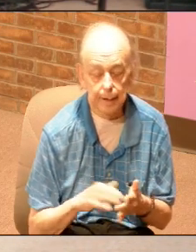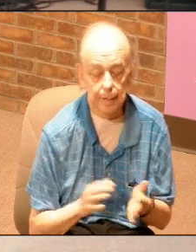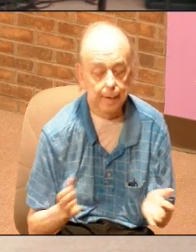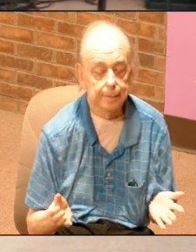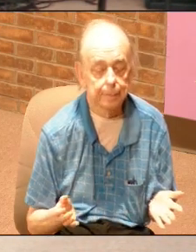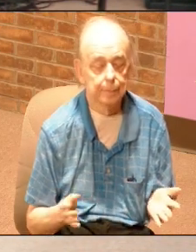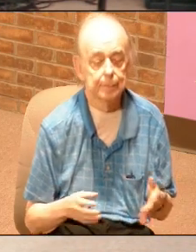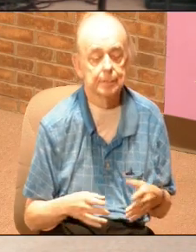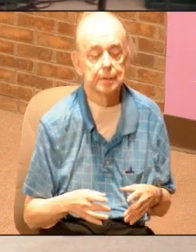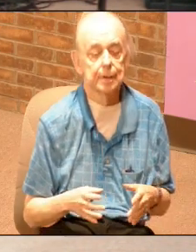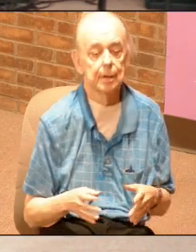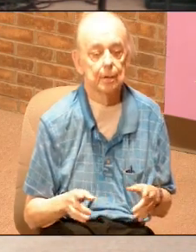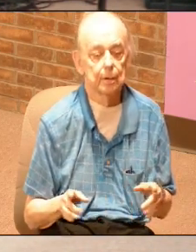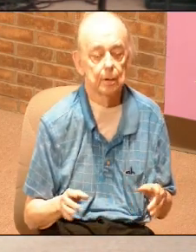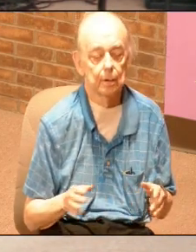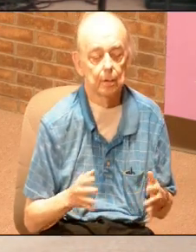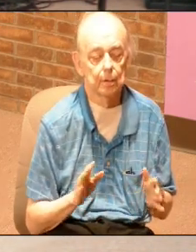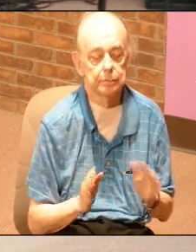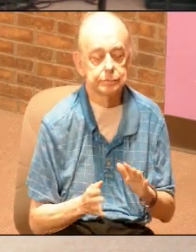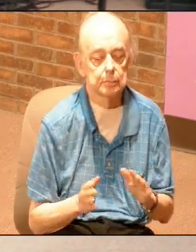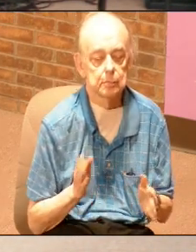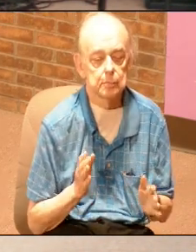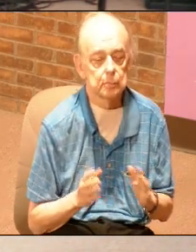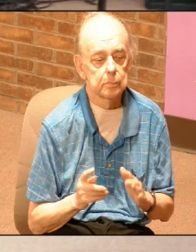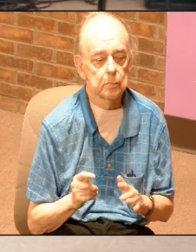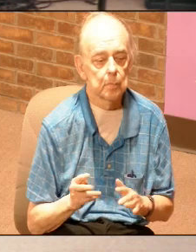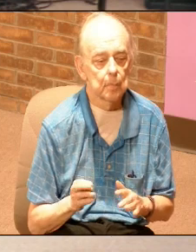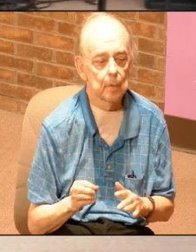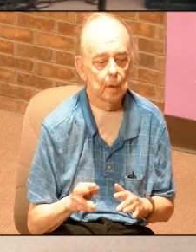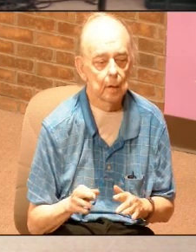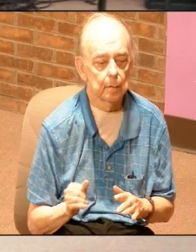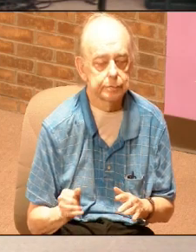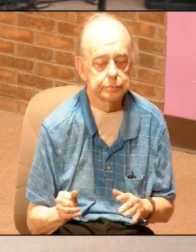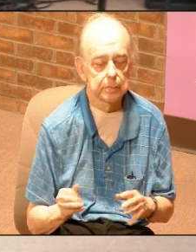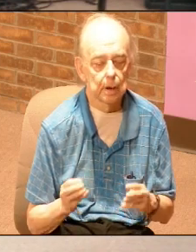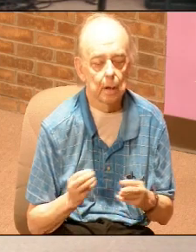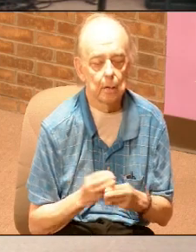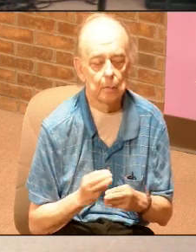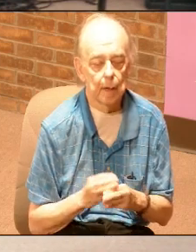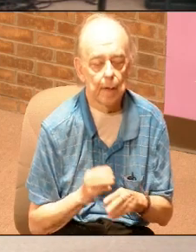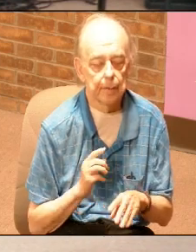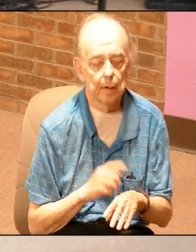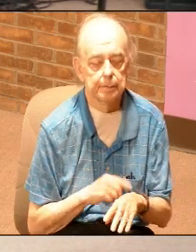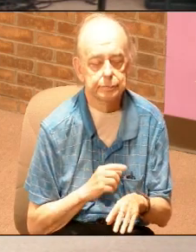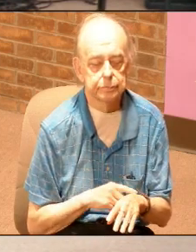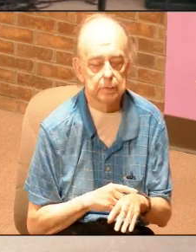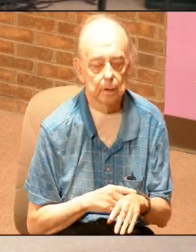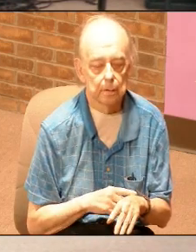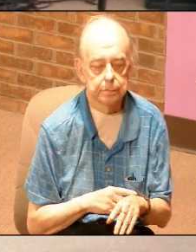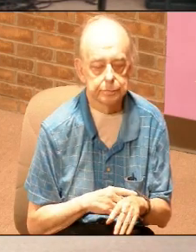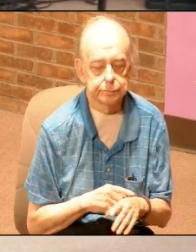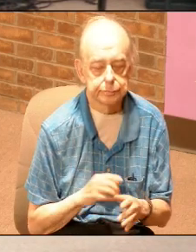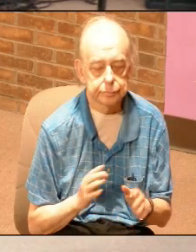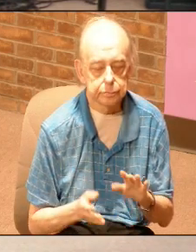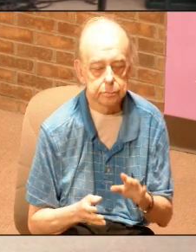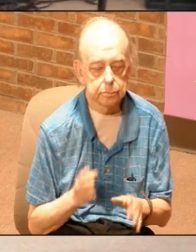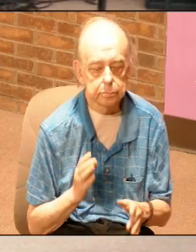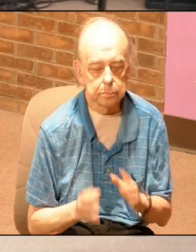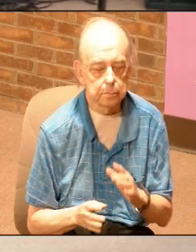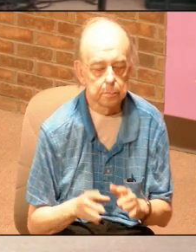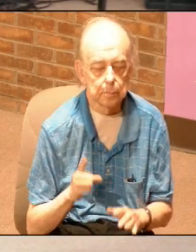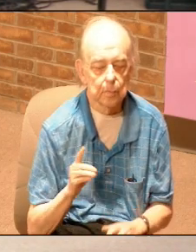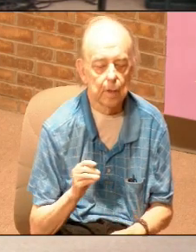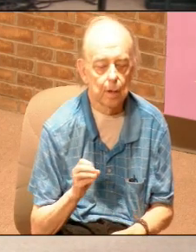And he likened this theory of math induction theory, he likened it to like the